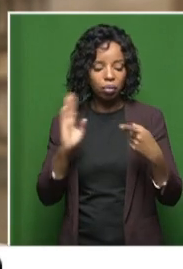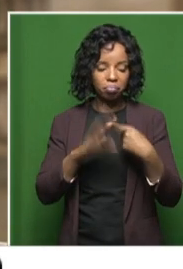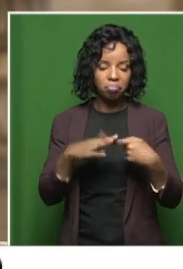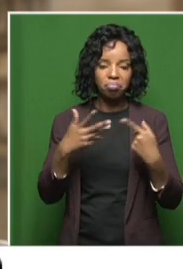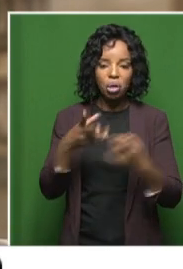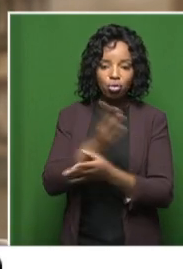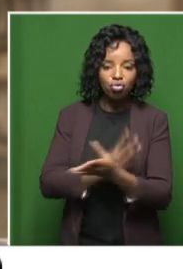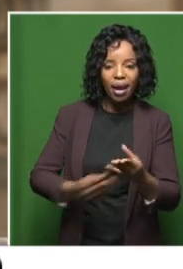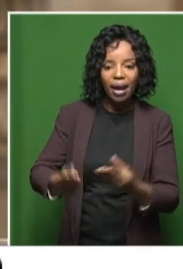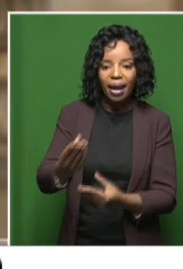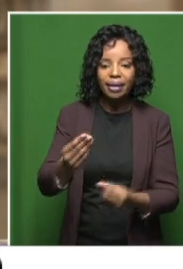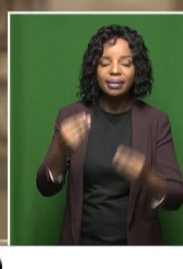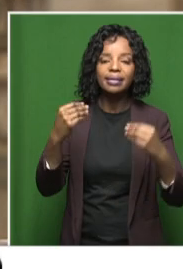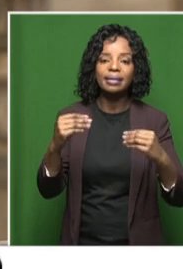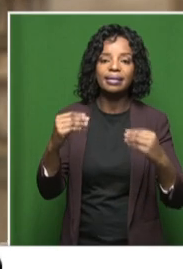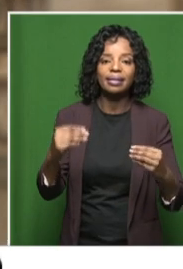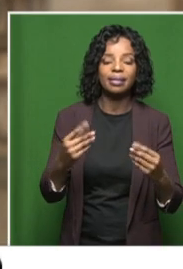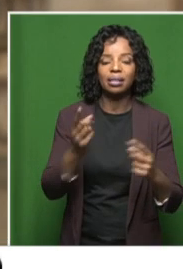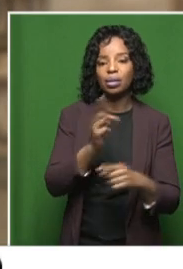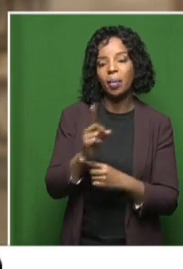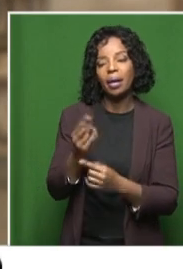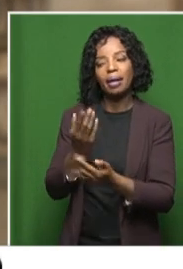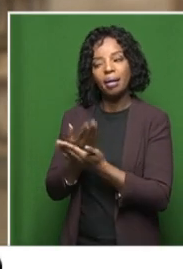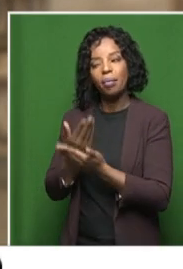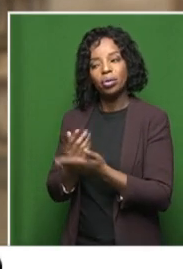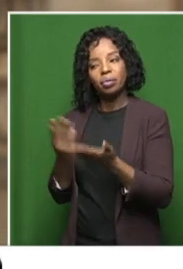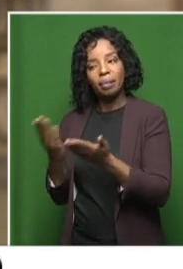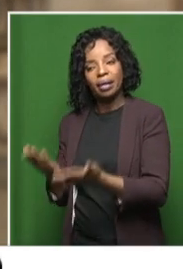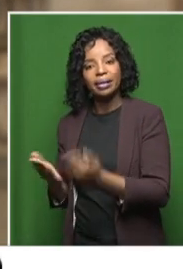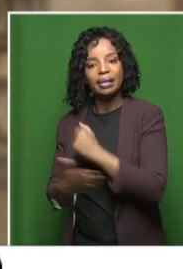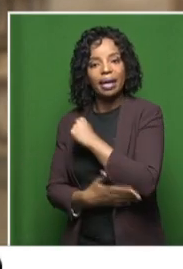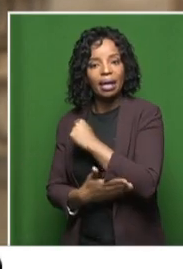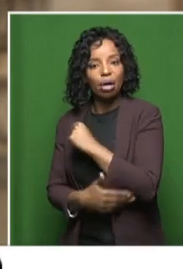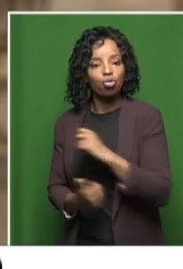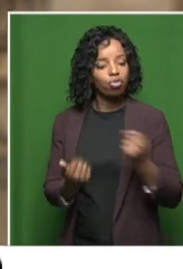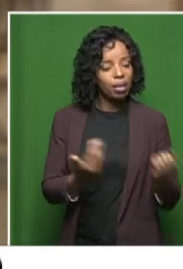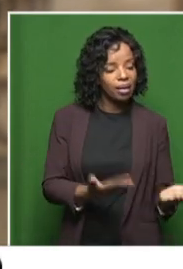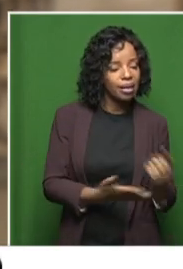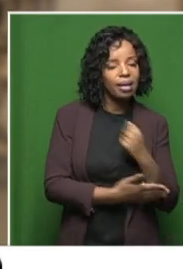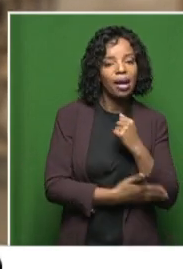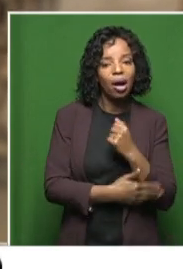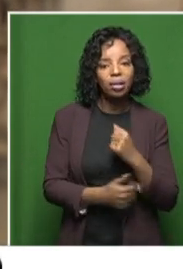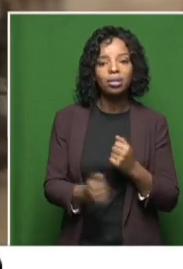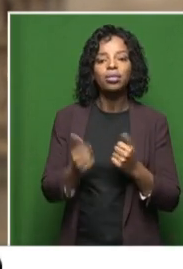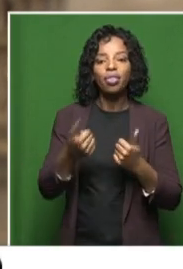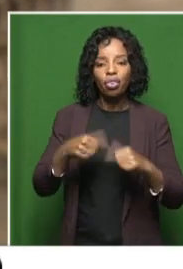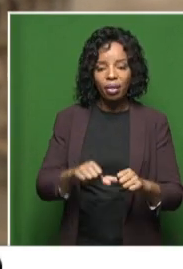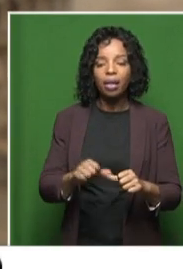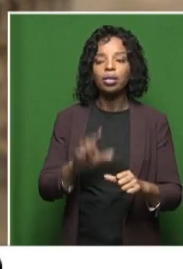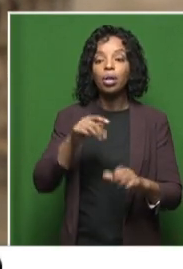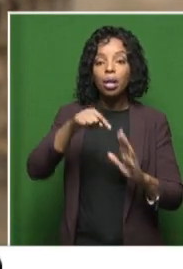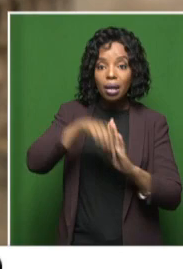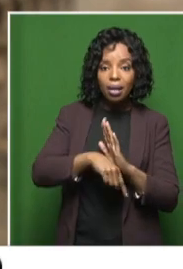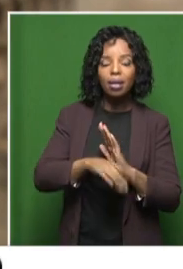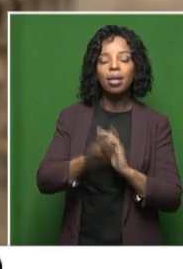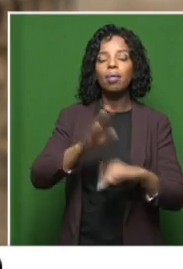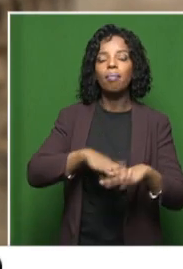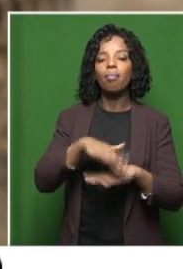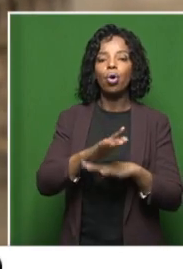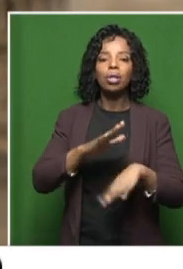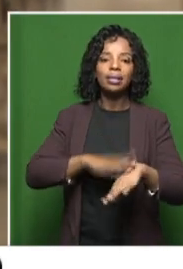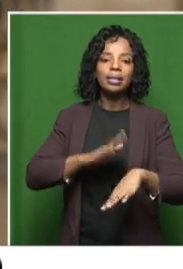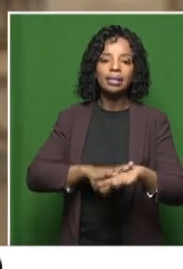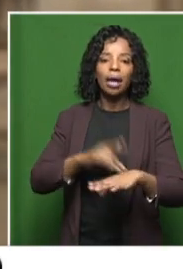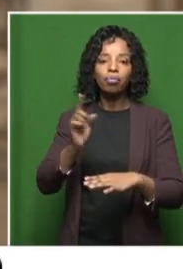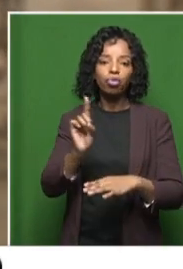the possibilities in Guinea-Bissau and vice versa. I think you'll get that when the briefing takes place. Minister, thank you very much. Sorry